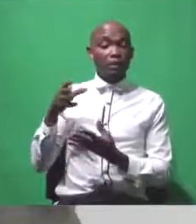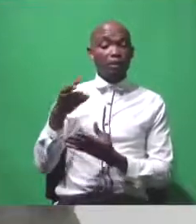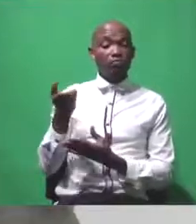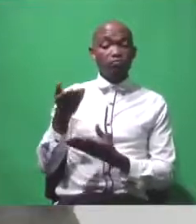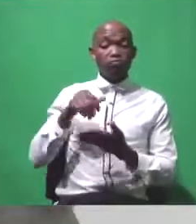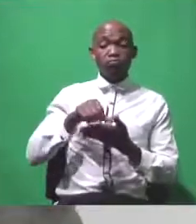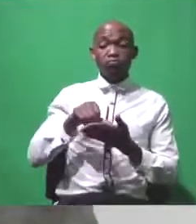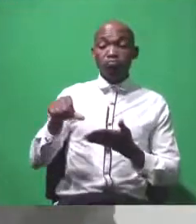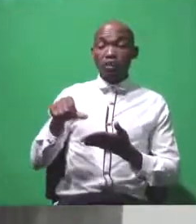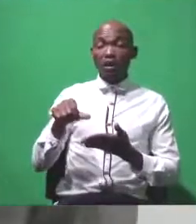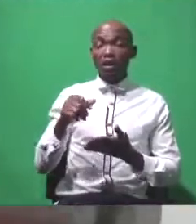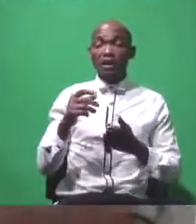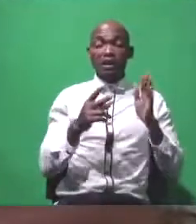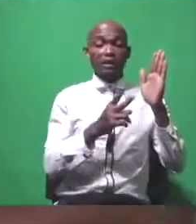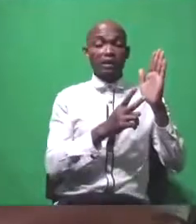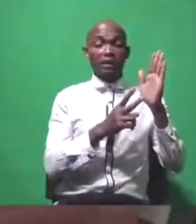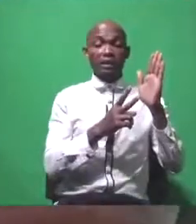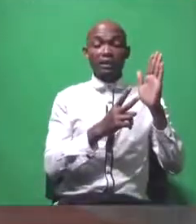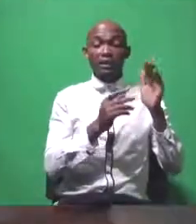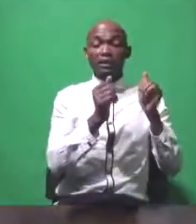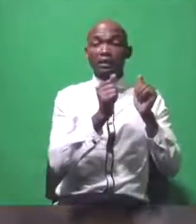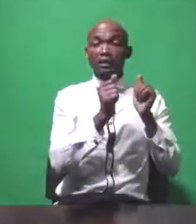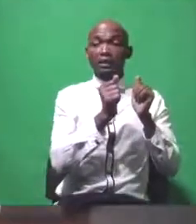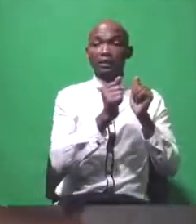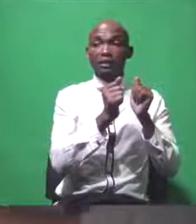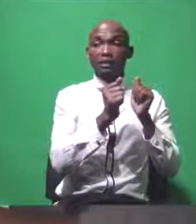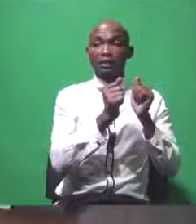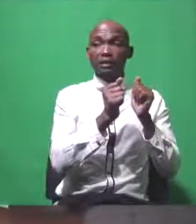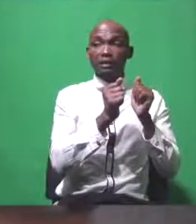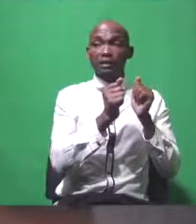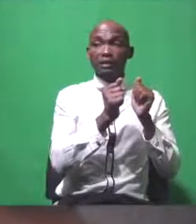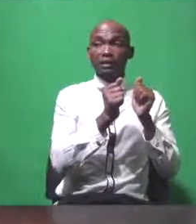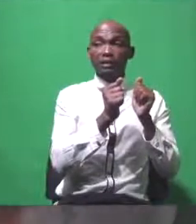expenses 17. Then we come for plant.